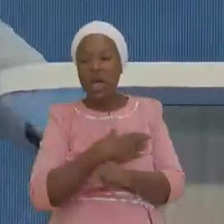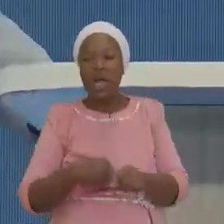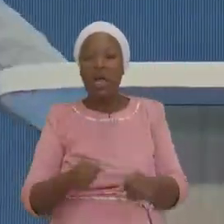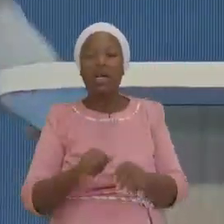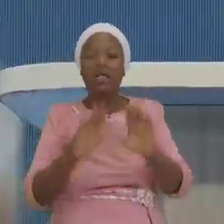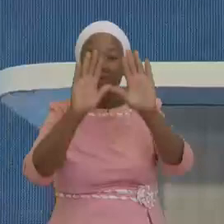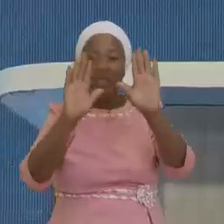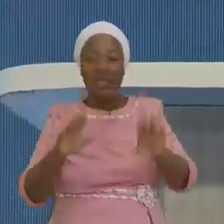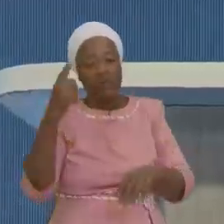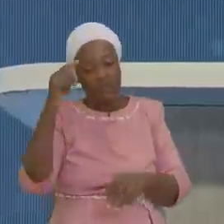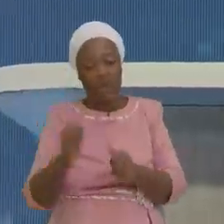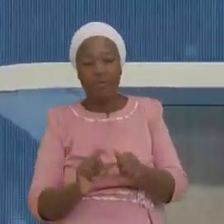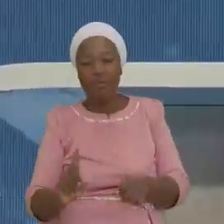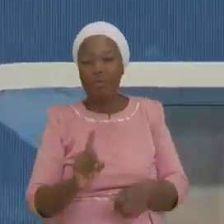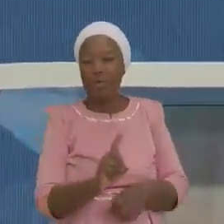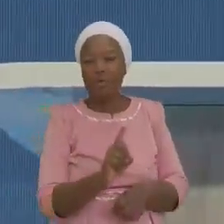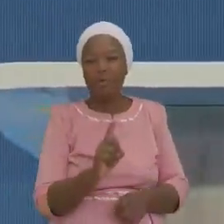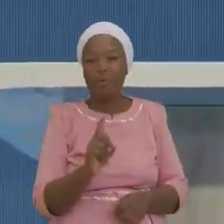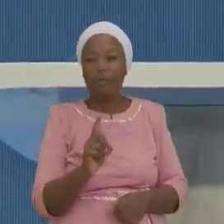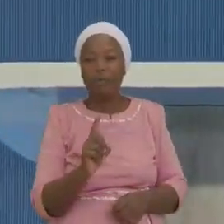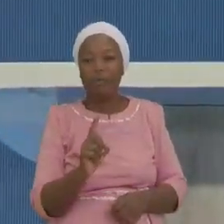for everyone.